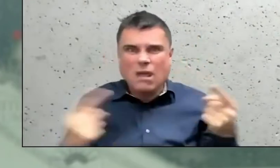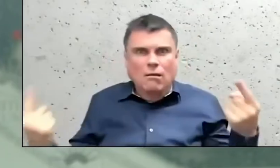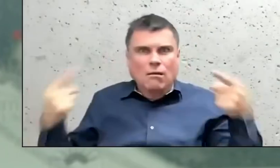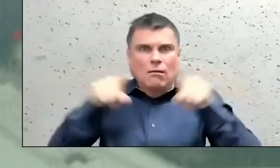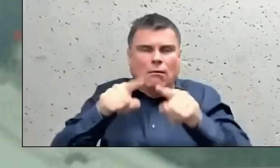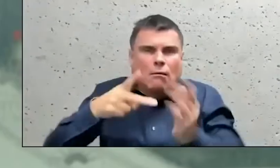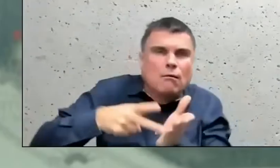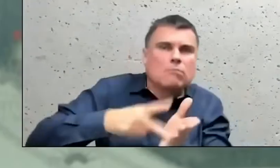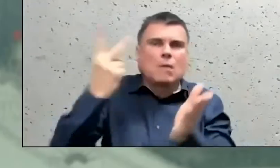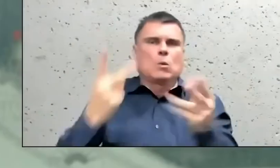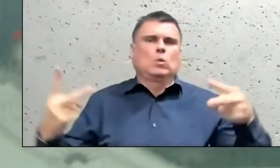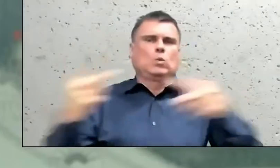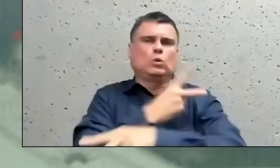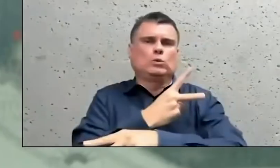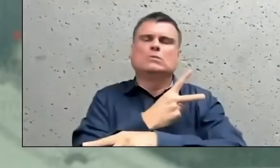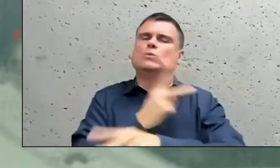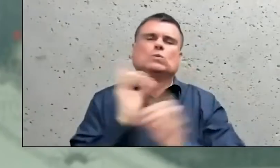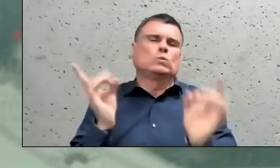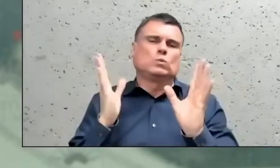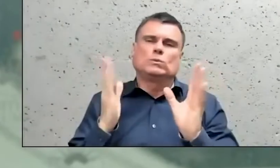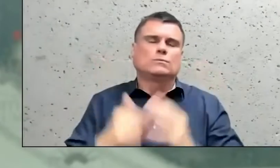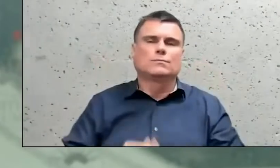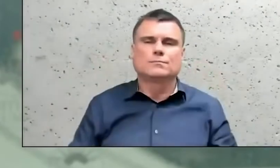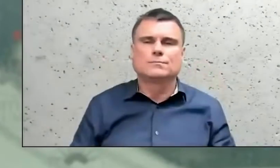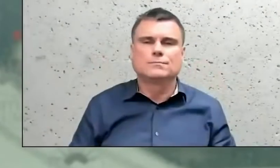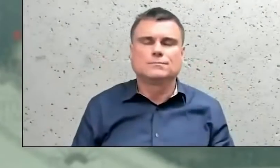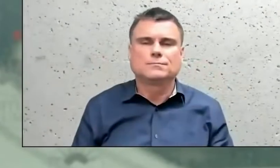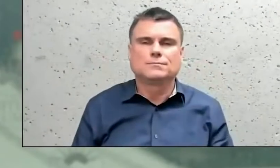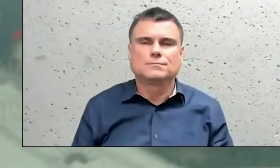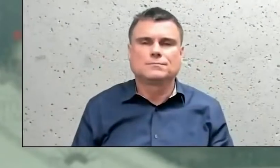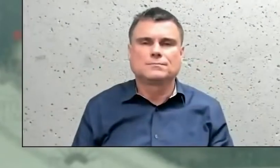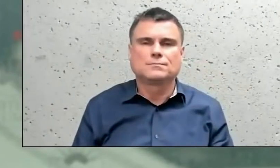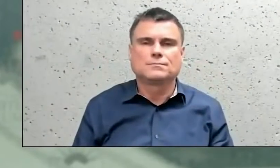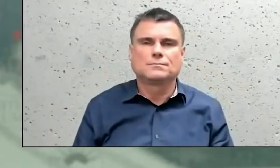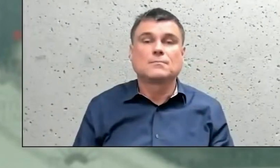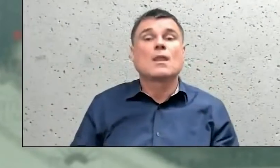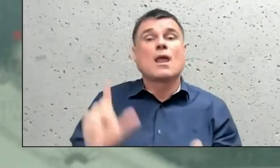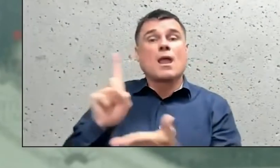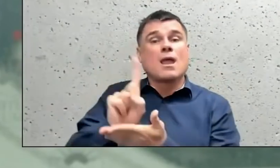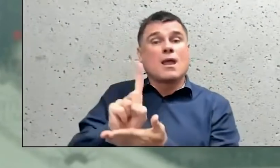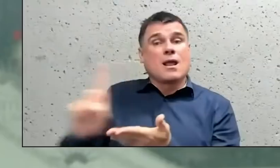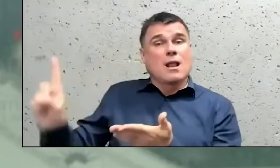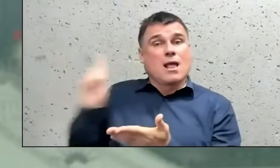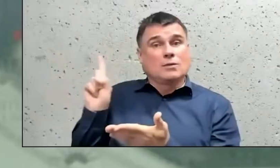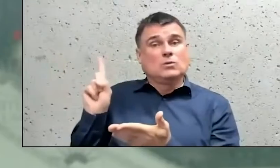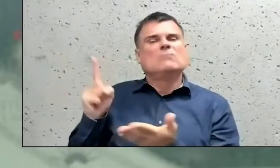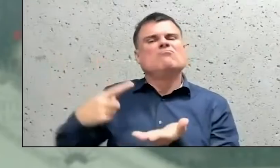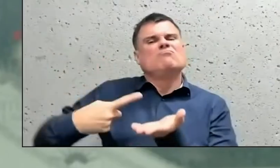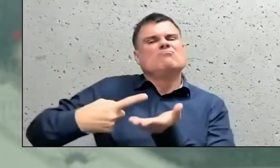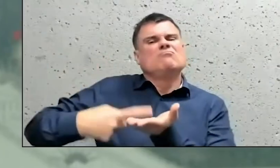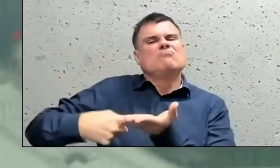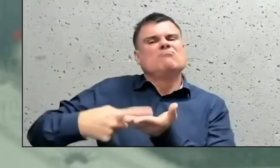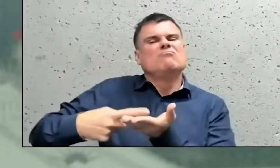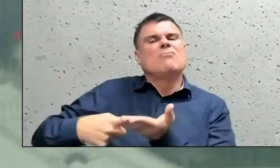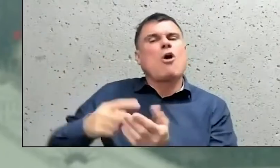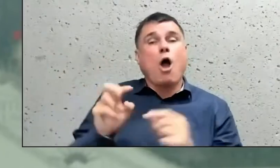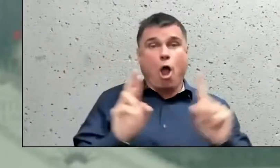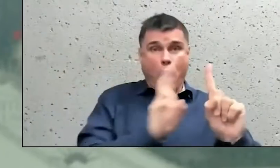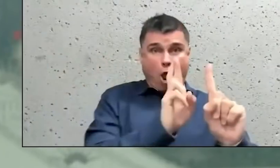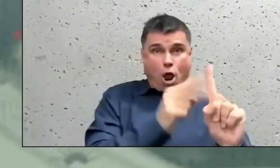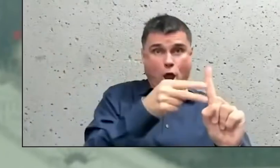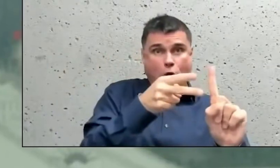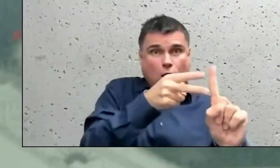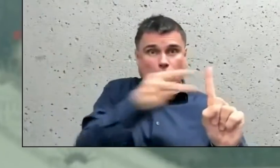Last week in our modelling presentation, I spoke about how our reproductive number, has dropped just below